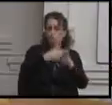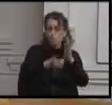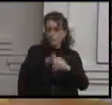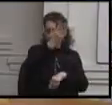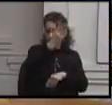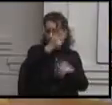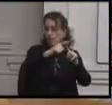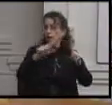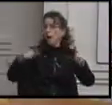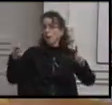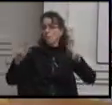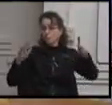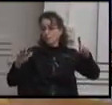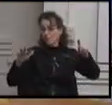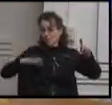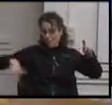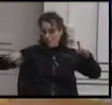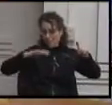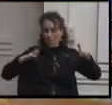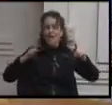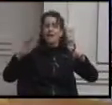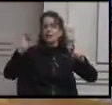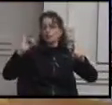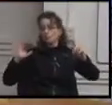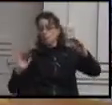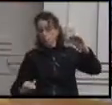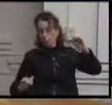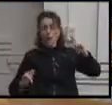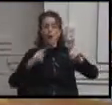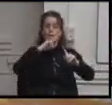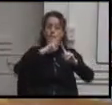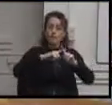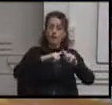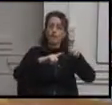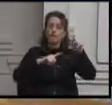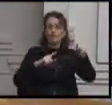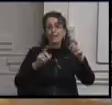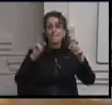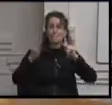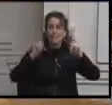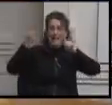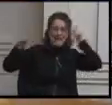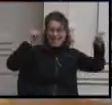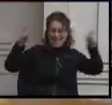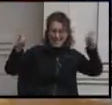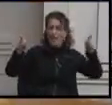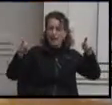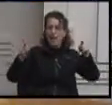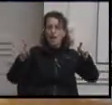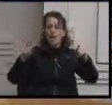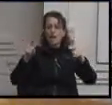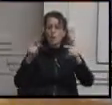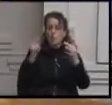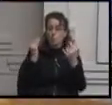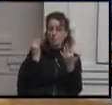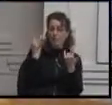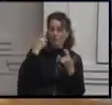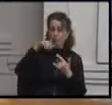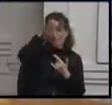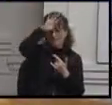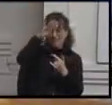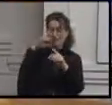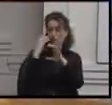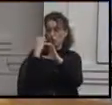Particularly based on response time. I know another point I'd like to make is I know that both Mike and I sort